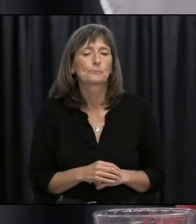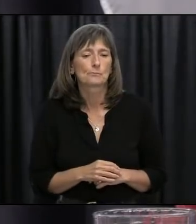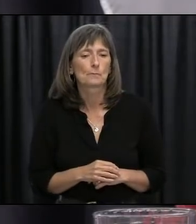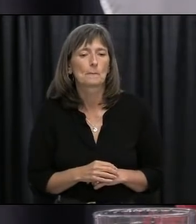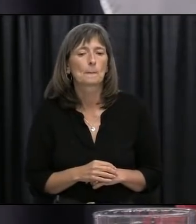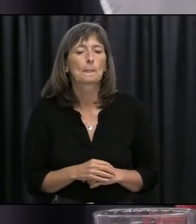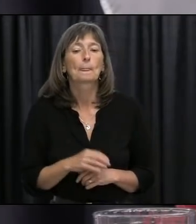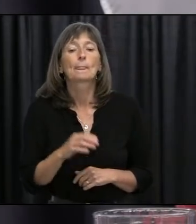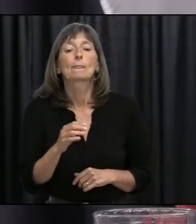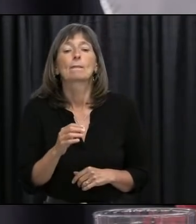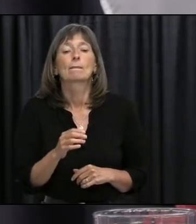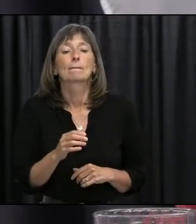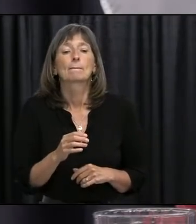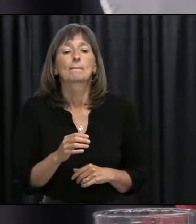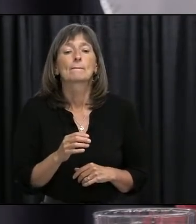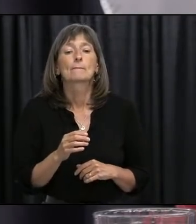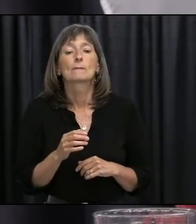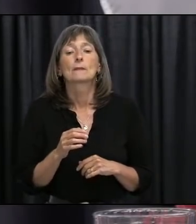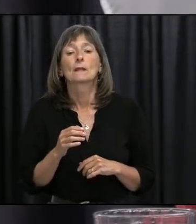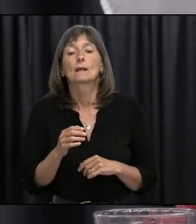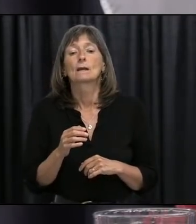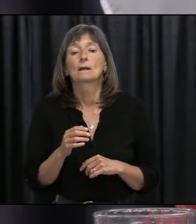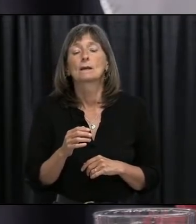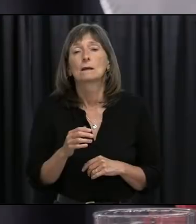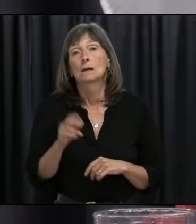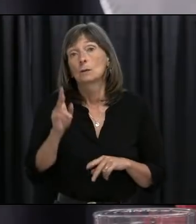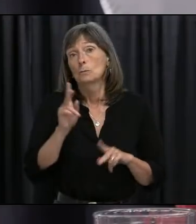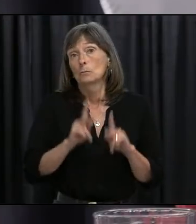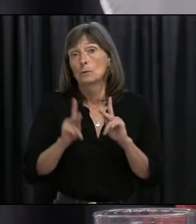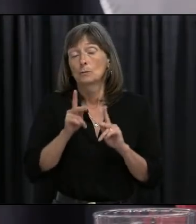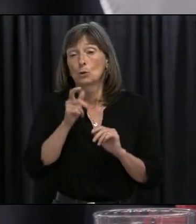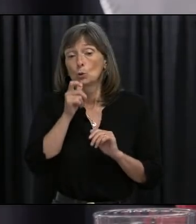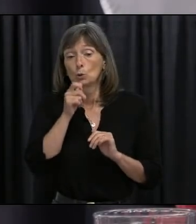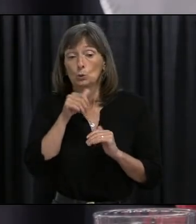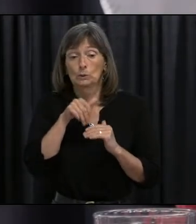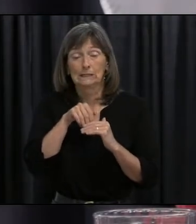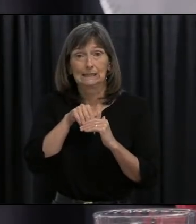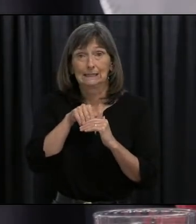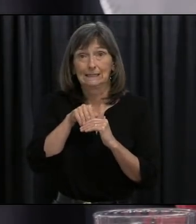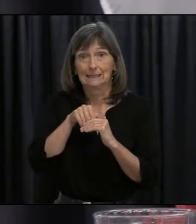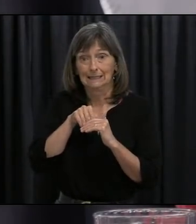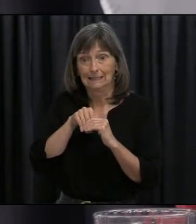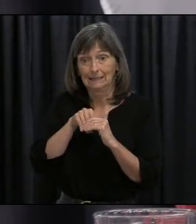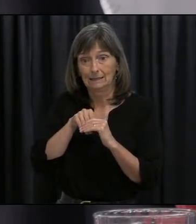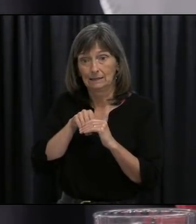as far as people being accompanied to acute care is concerned, for people with